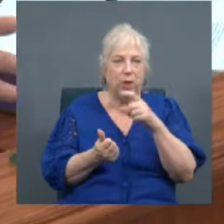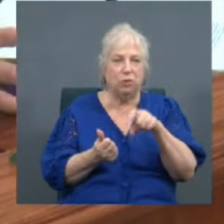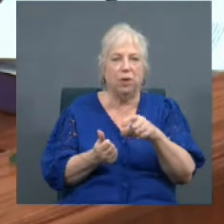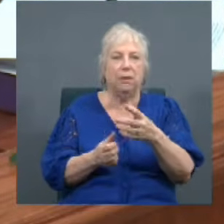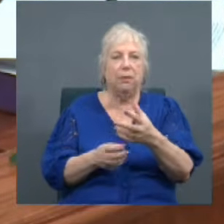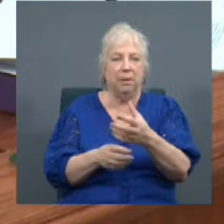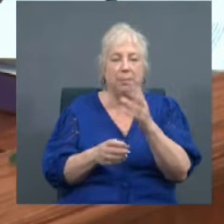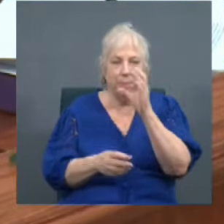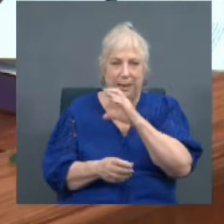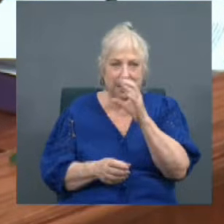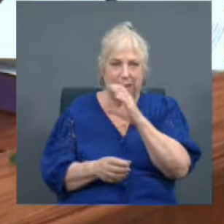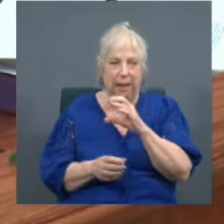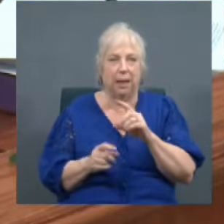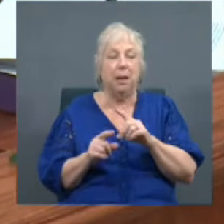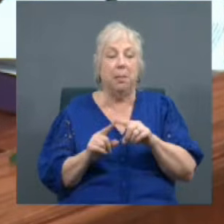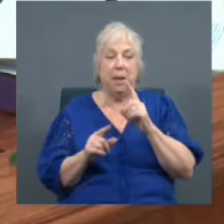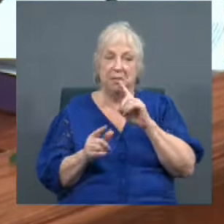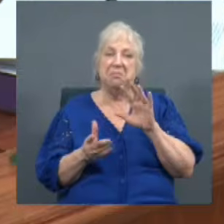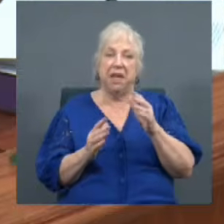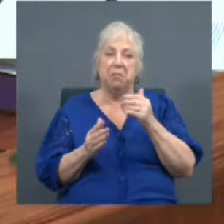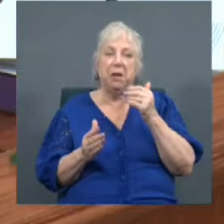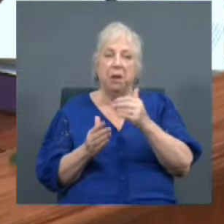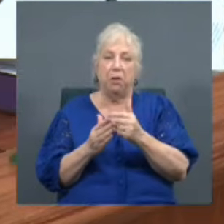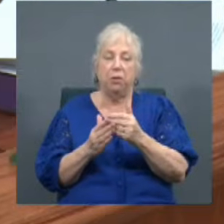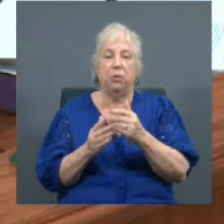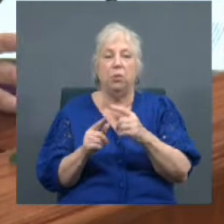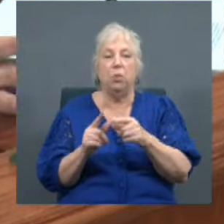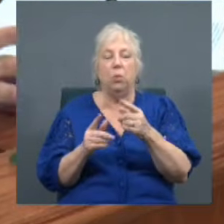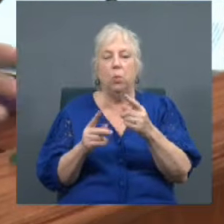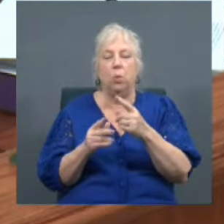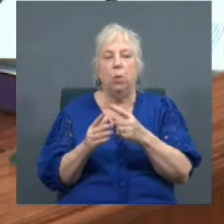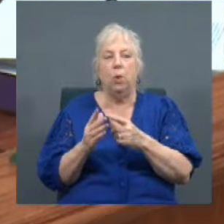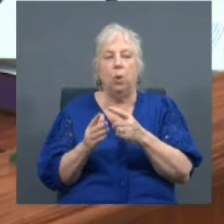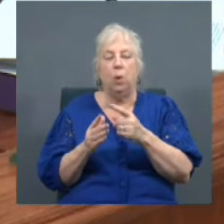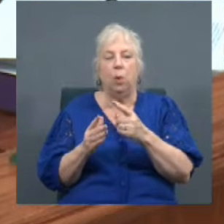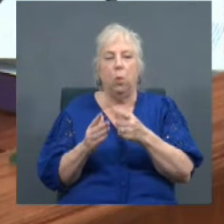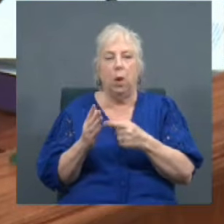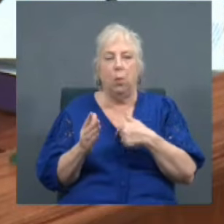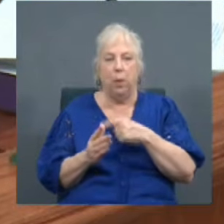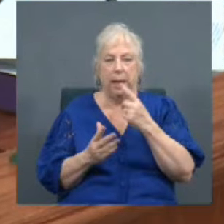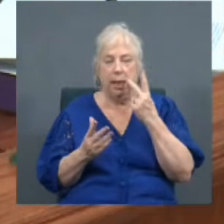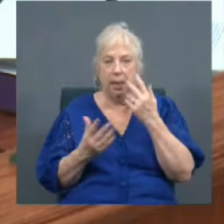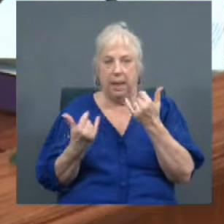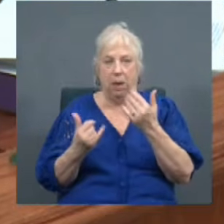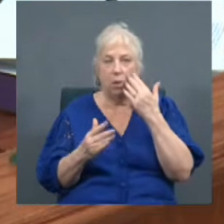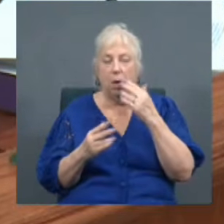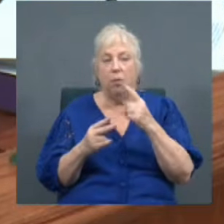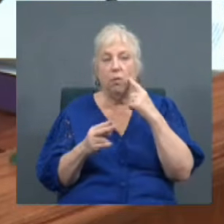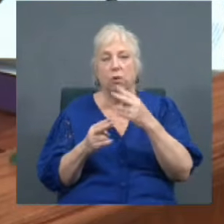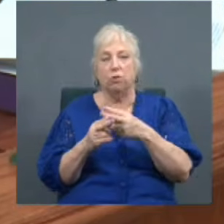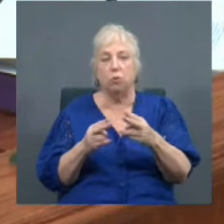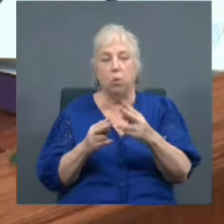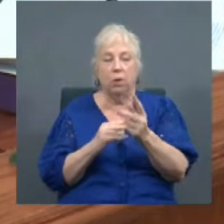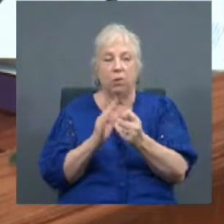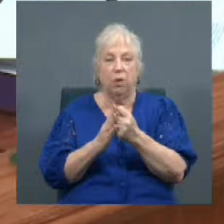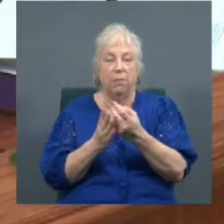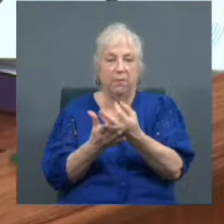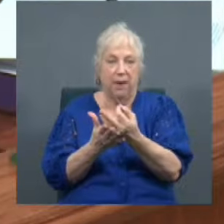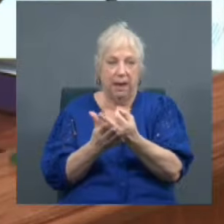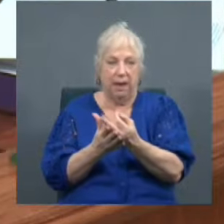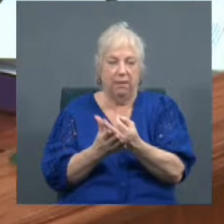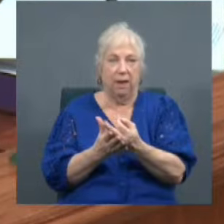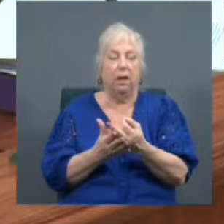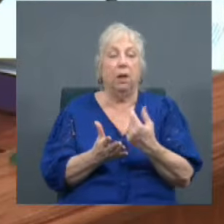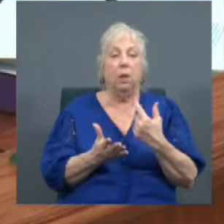of close to what we're looking at in terms of the short-term financing. One thing you should remember is that we have a